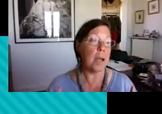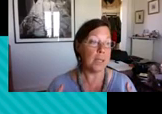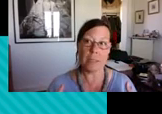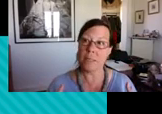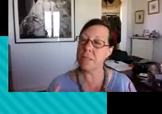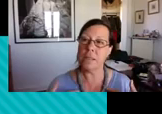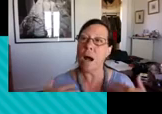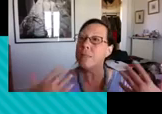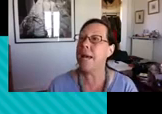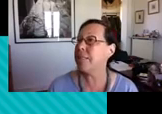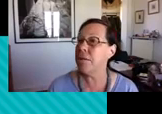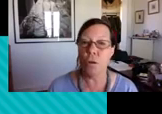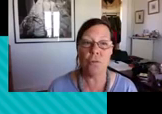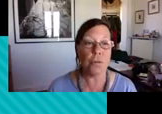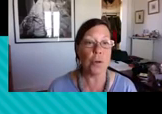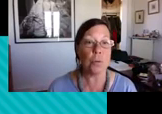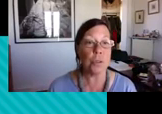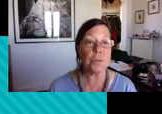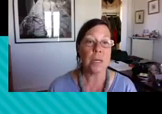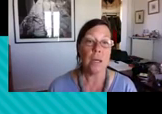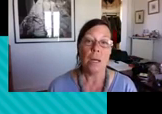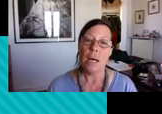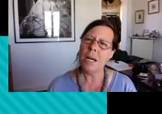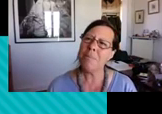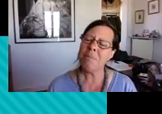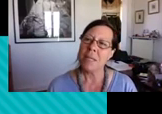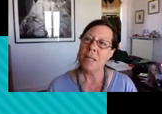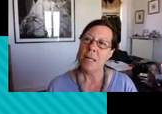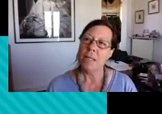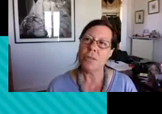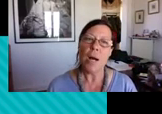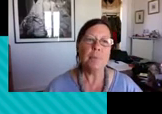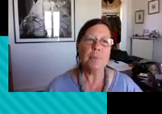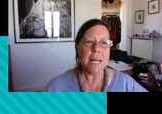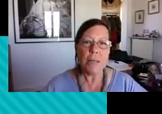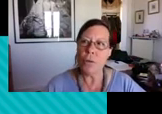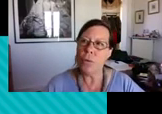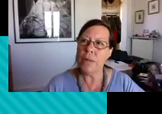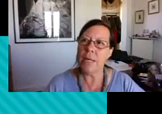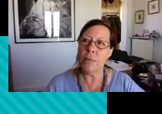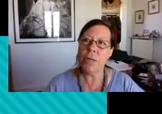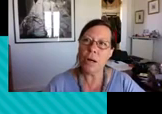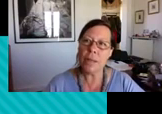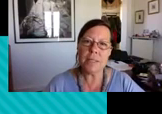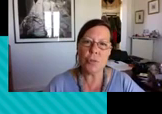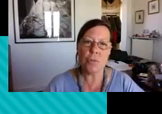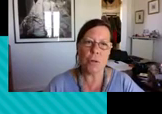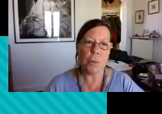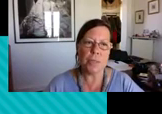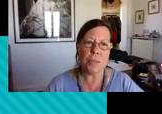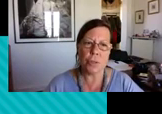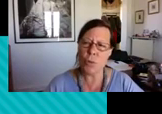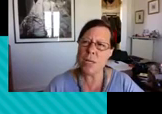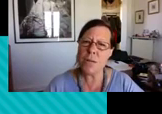they get contacted, you know, for voter rolls. So I would say to you that regarding this issue of the